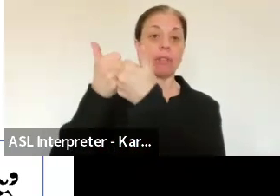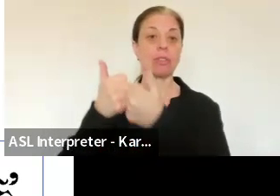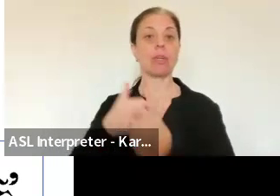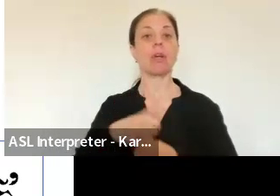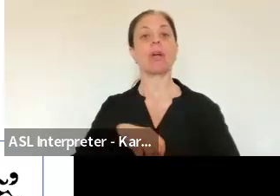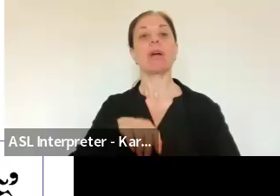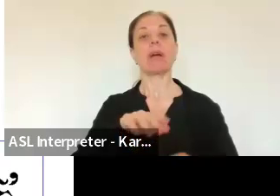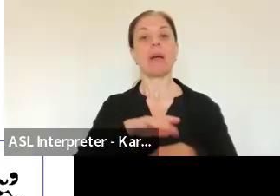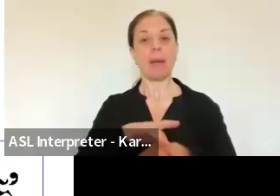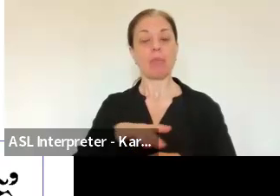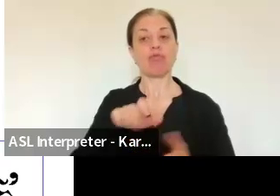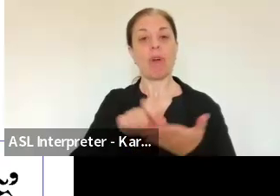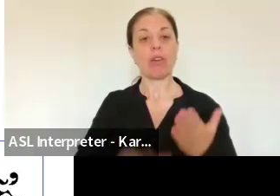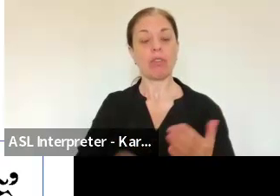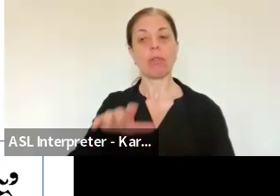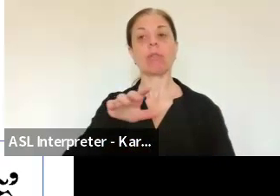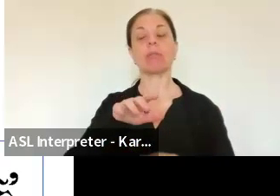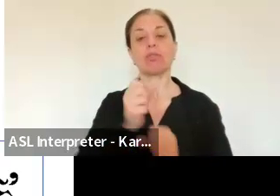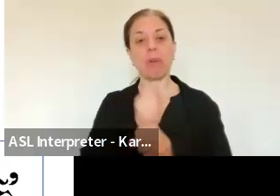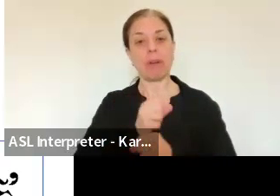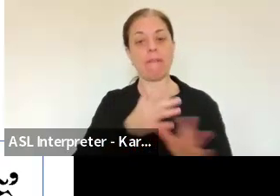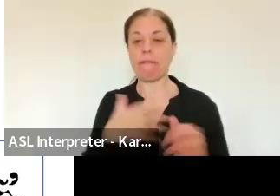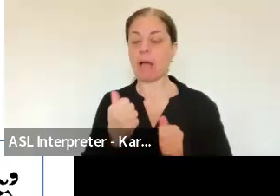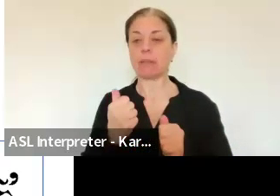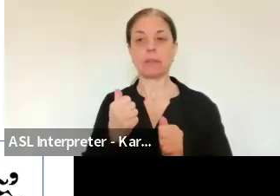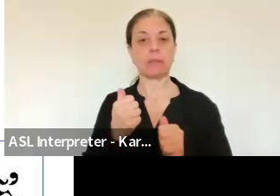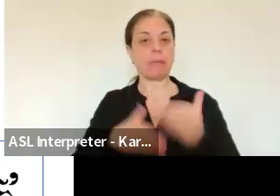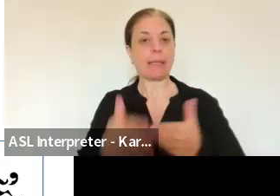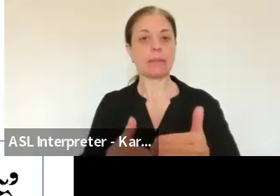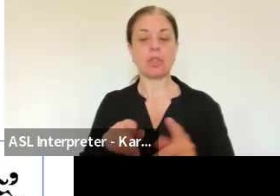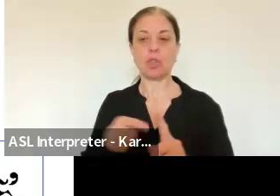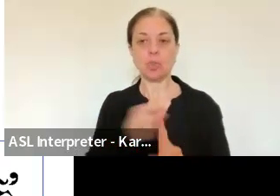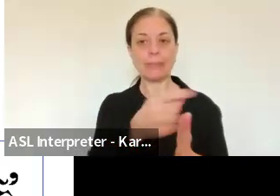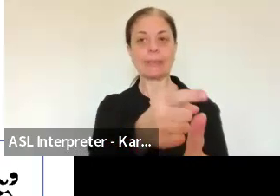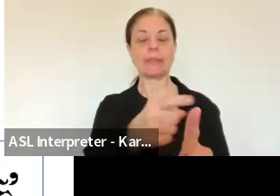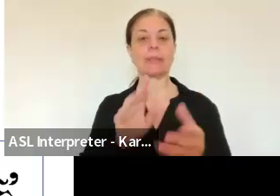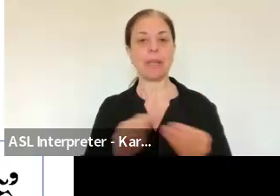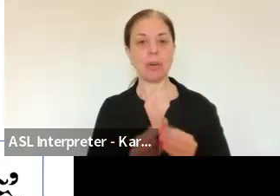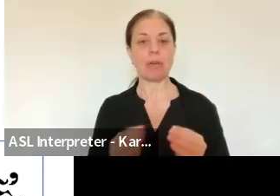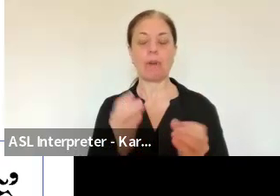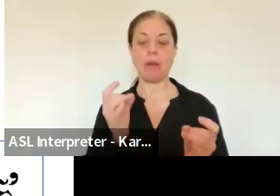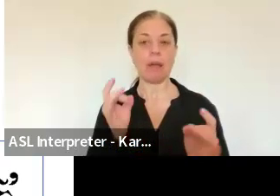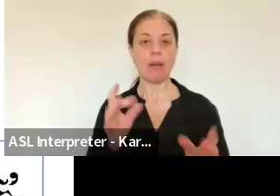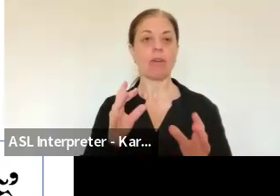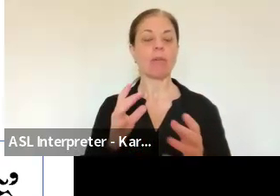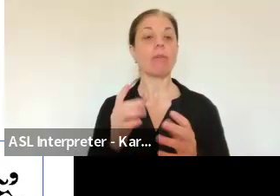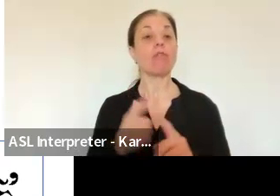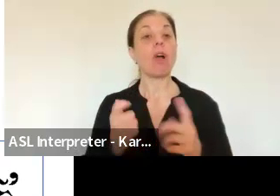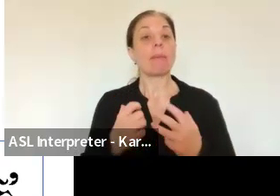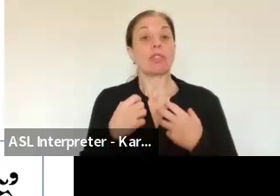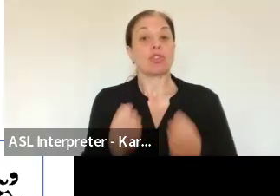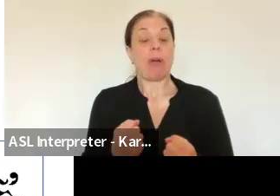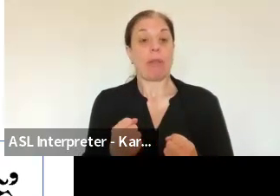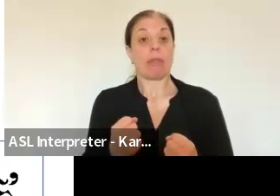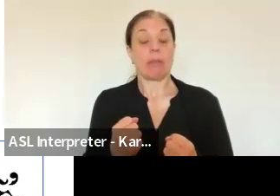writer Amblin Kwai Mullina has created a fast-paced, twisty narrative and an unforgettable heroine inspired by the strength and power of